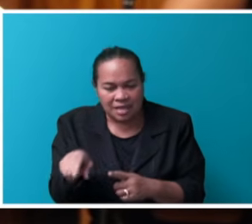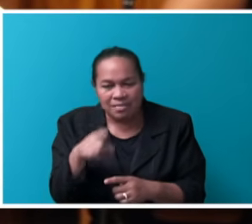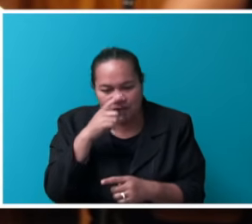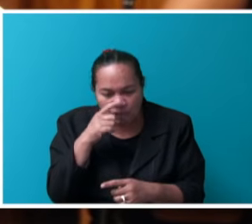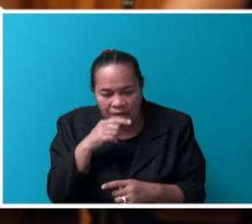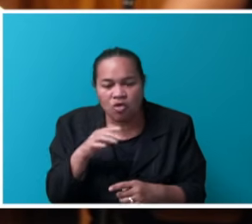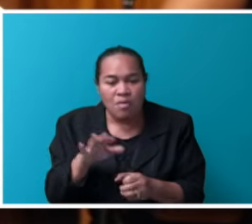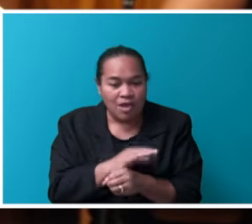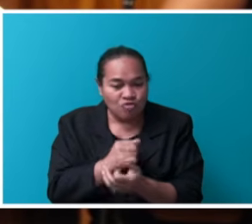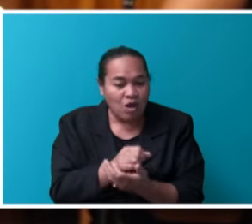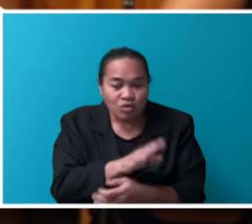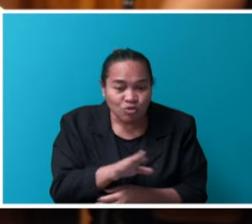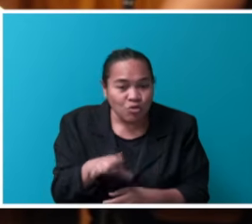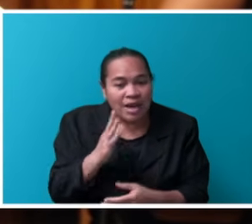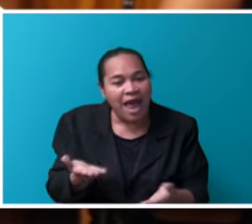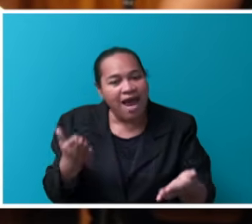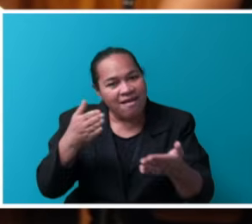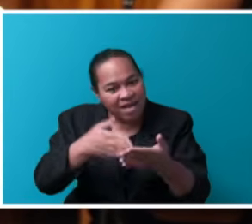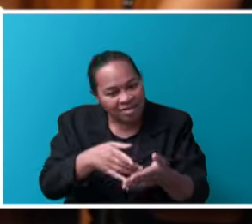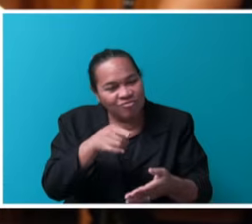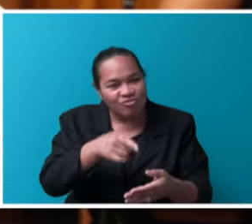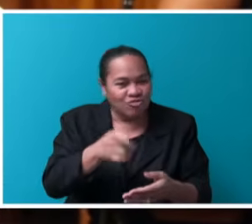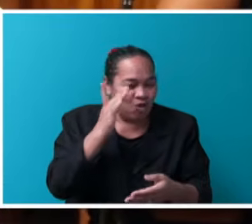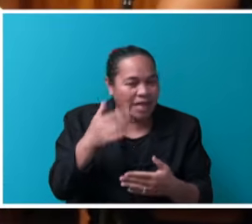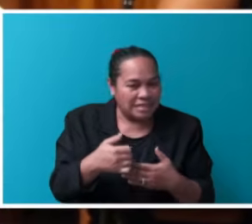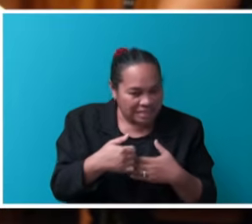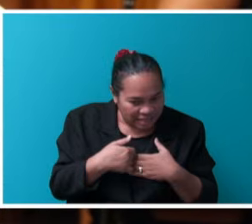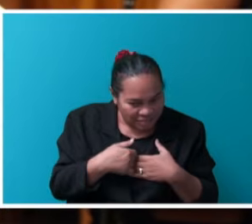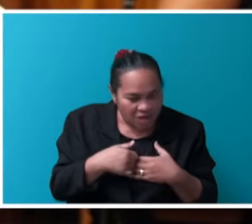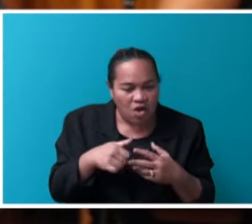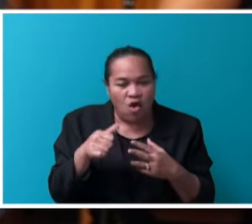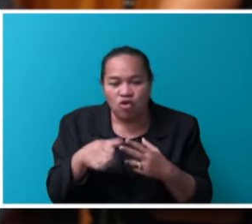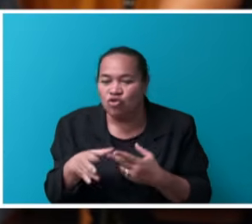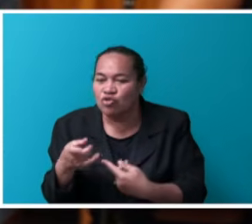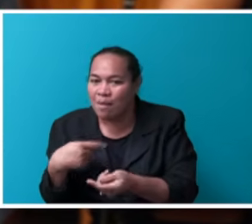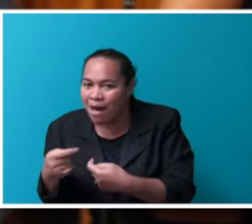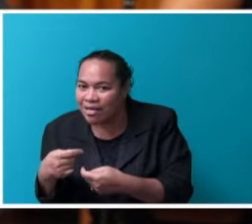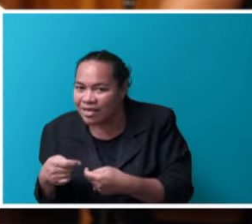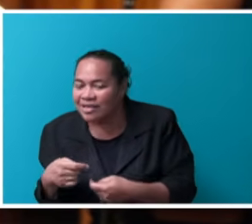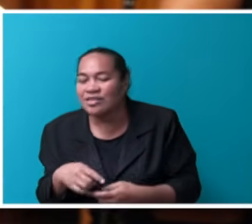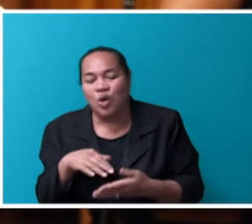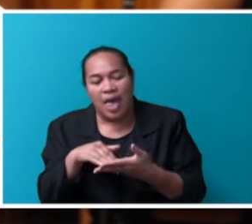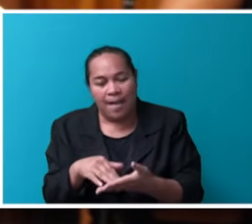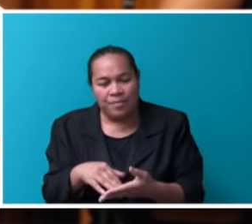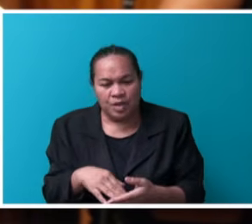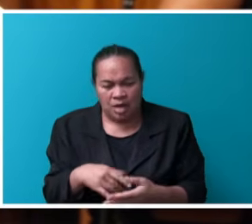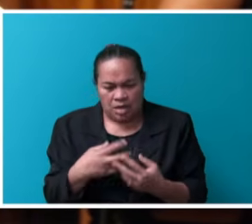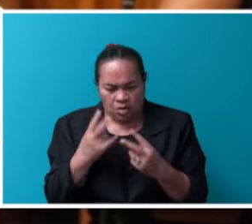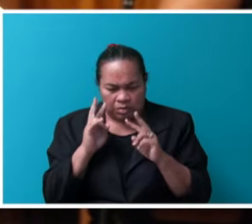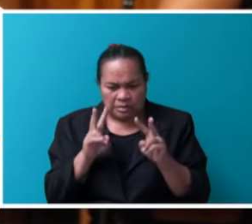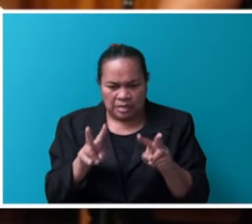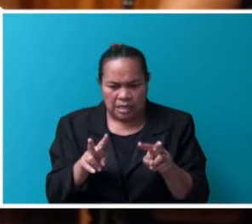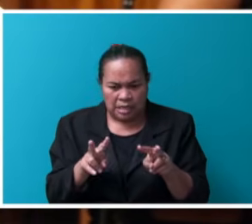timely access to markets and healthcare. Furthermore, Mr. Speaker, recognizing the growing threat of climate-induced coastal